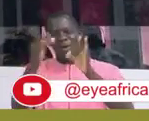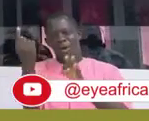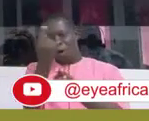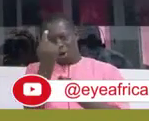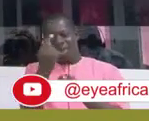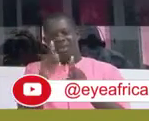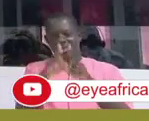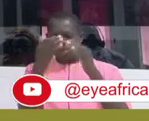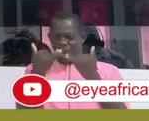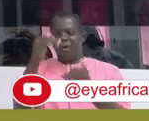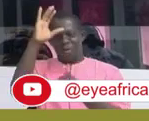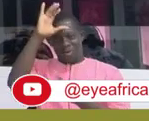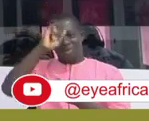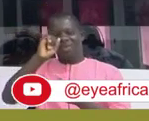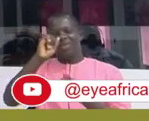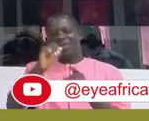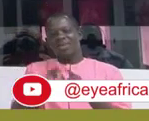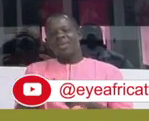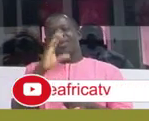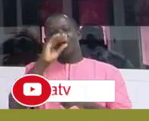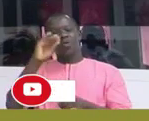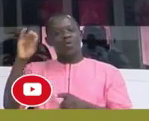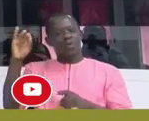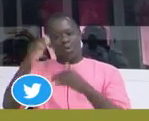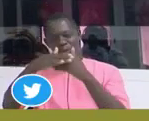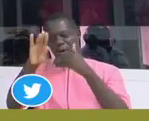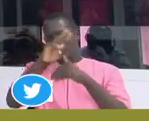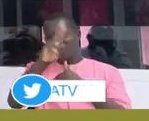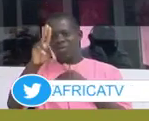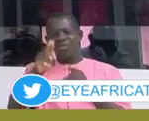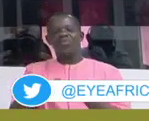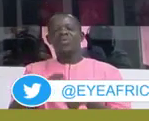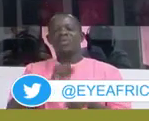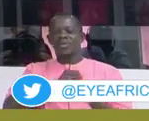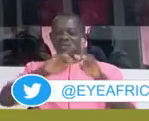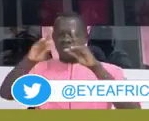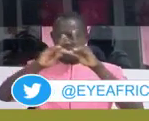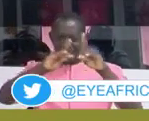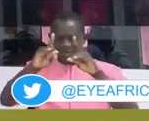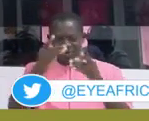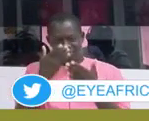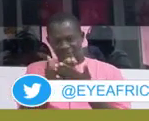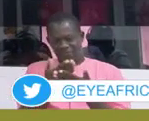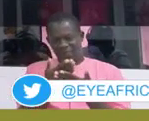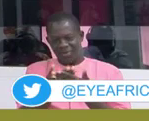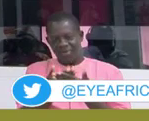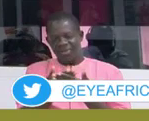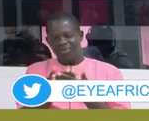many now I understand. Yes. After we